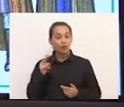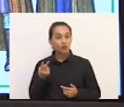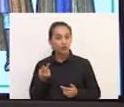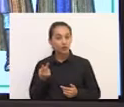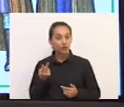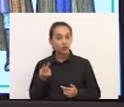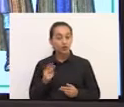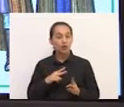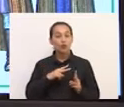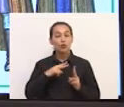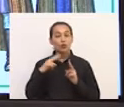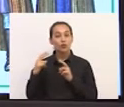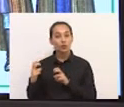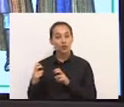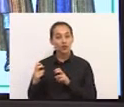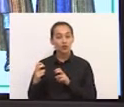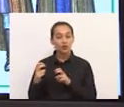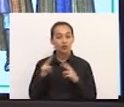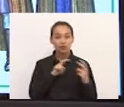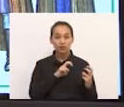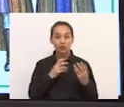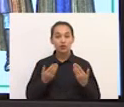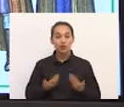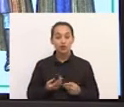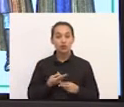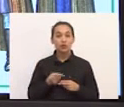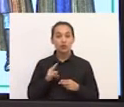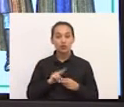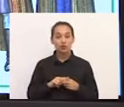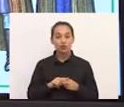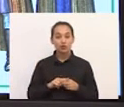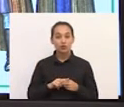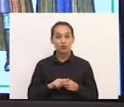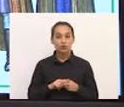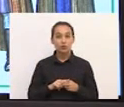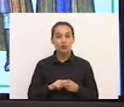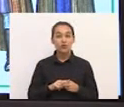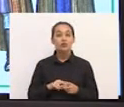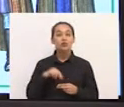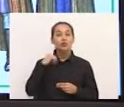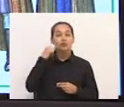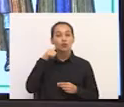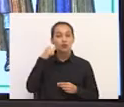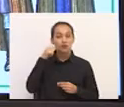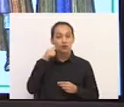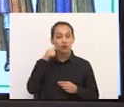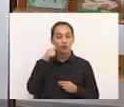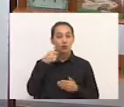ya'ni ko'chmanchi shaklida yashaydilar. Shuning uchun ham ularga chorvadorlik qilish